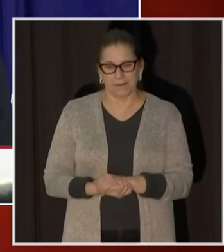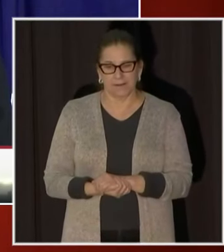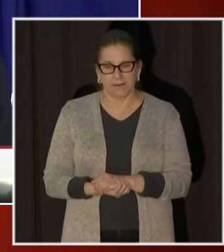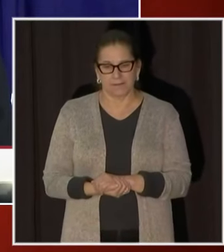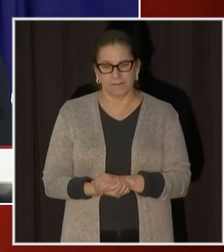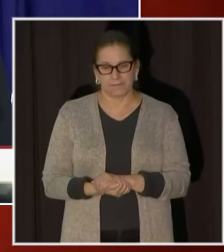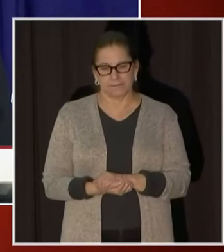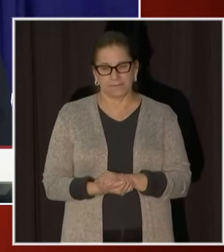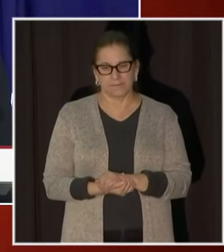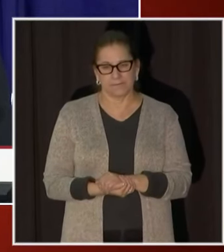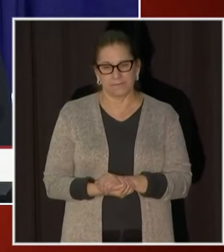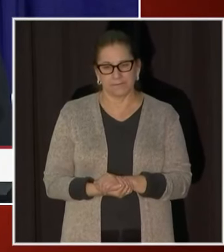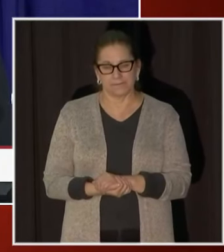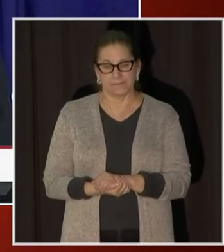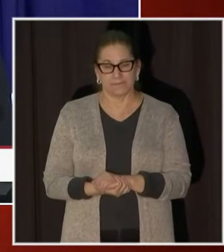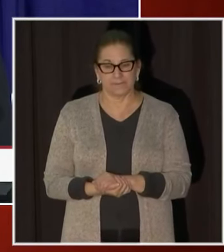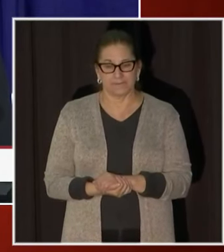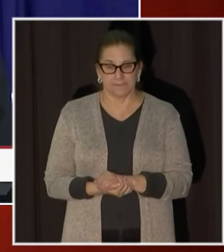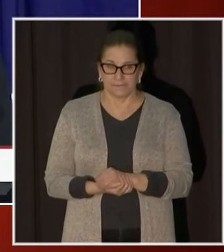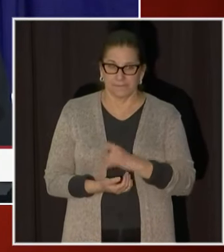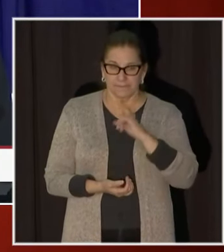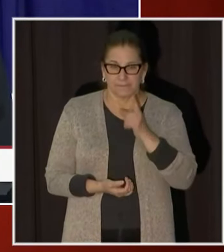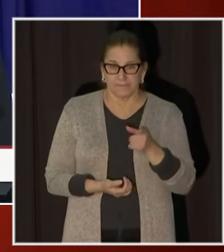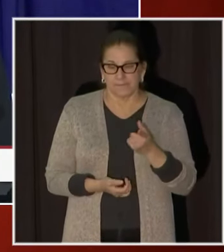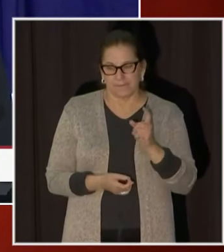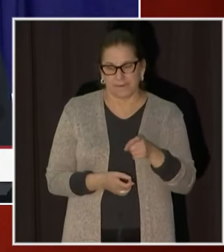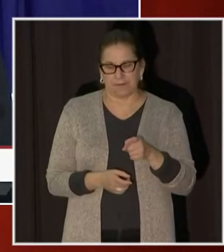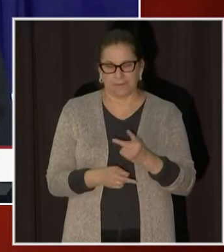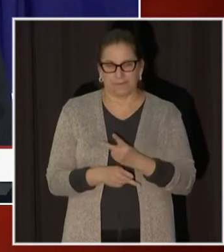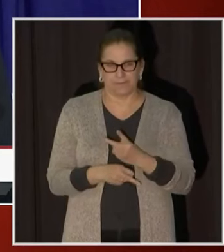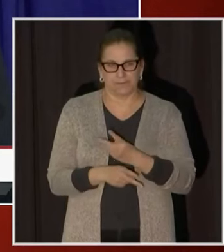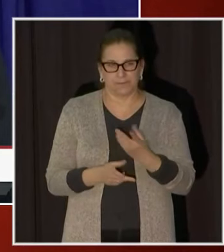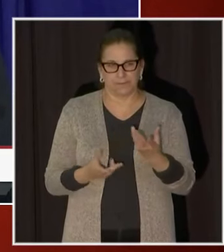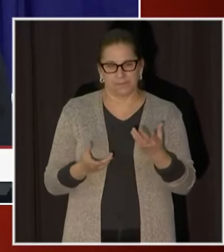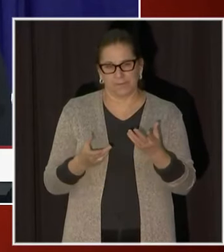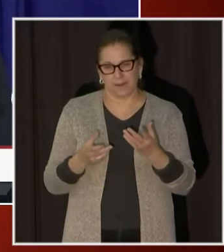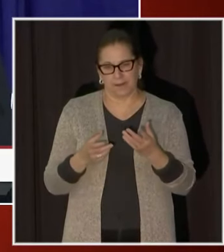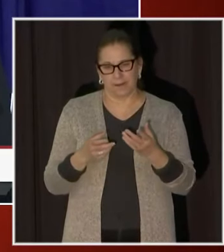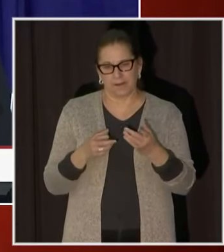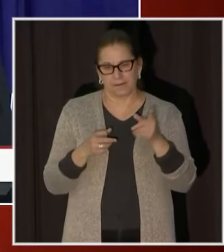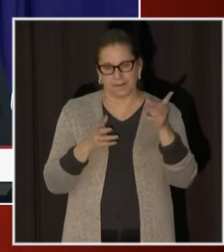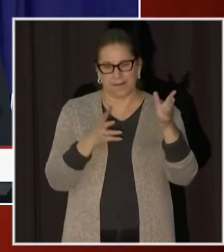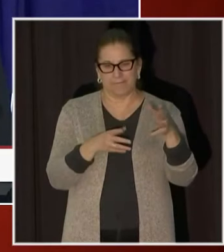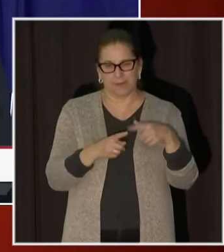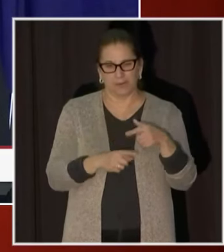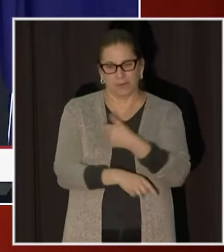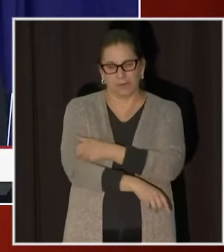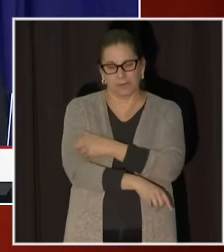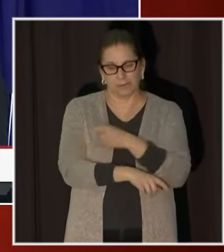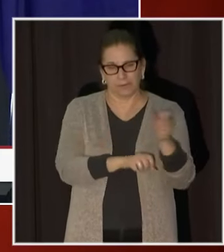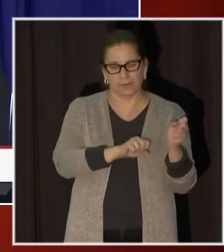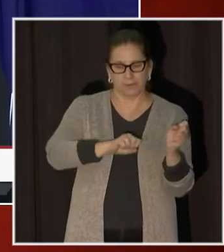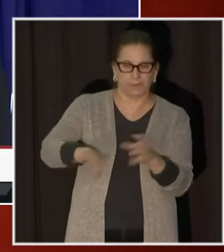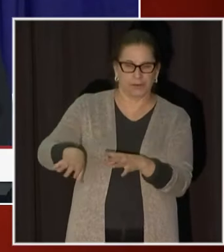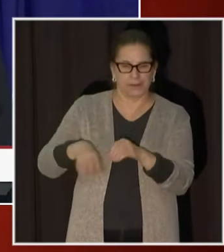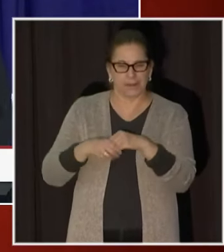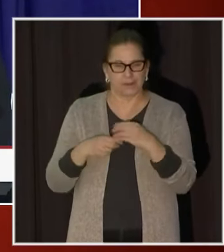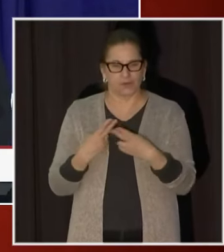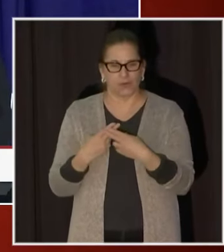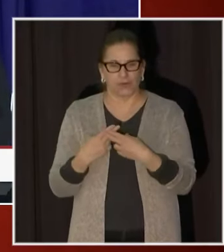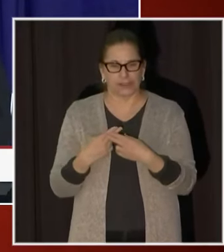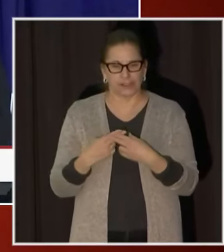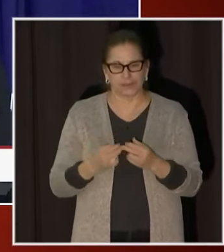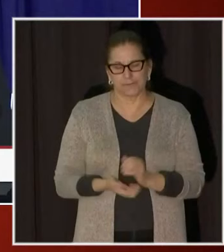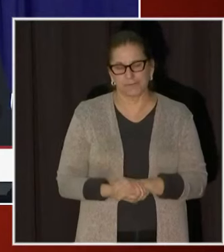that portion of this response. As it relates to storage capability, is indeed we